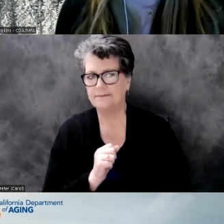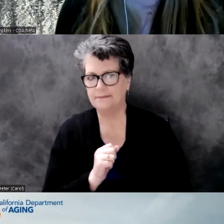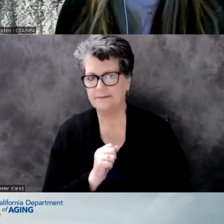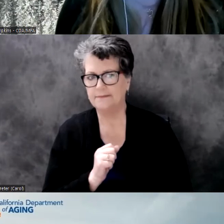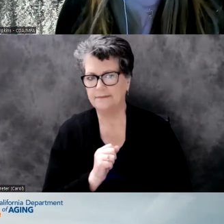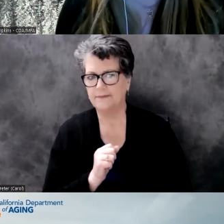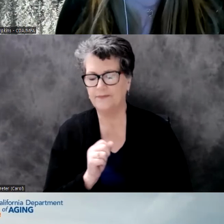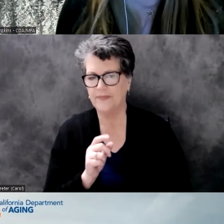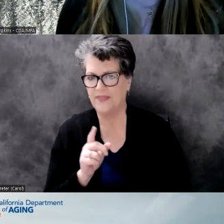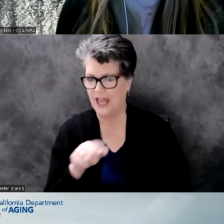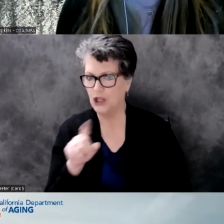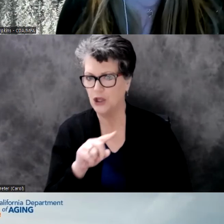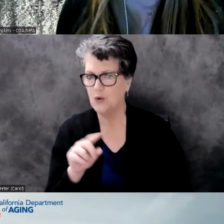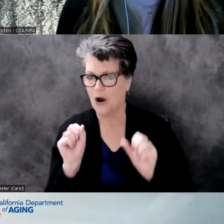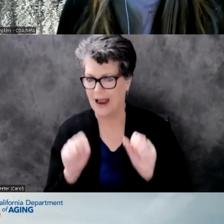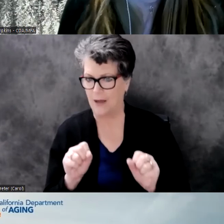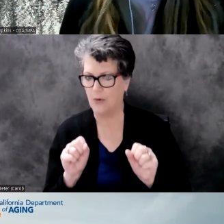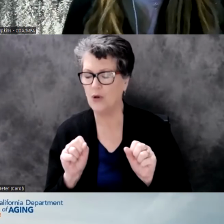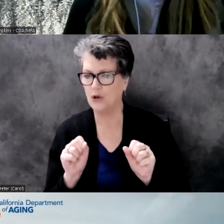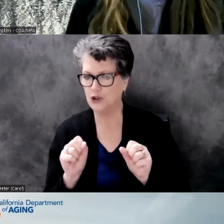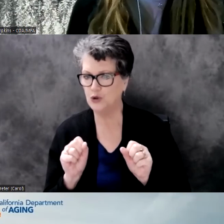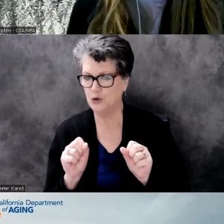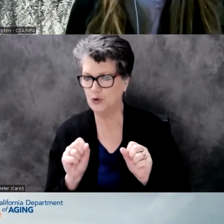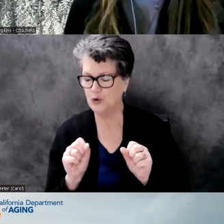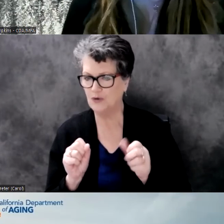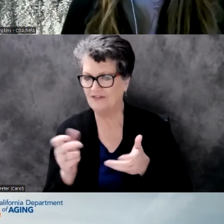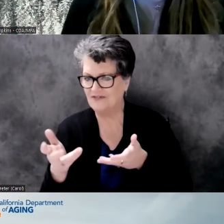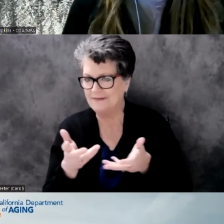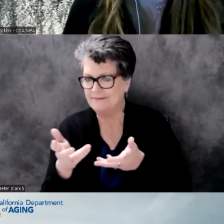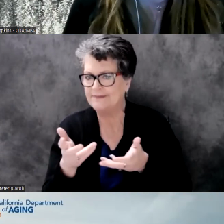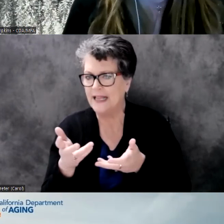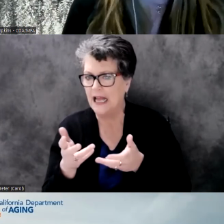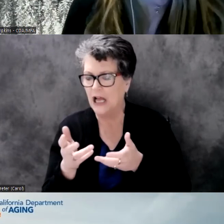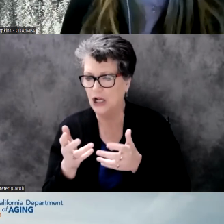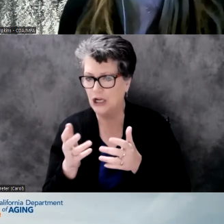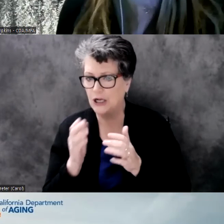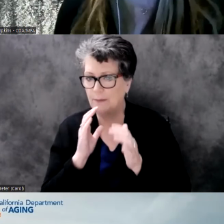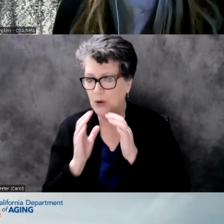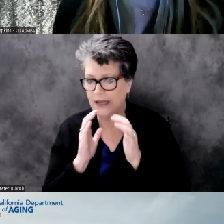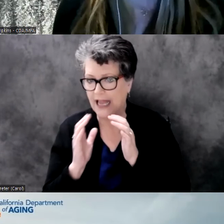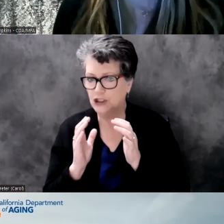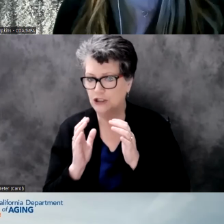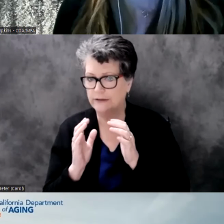you are able to facilitate communication